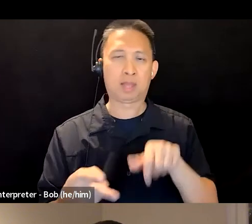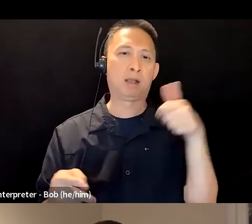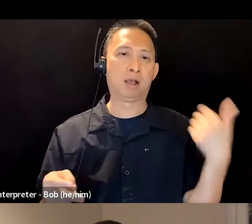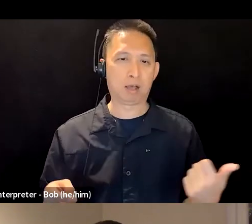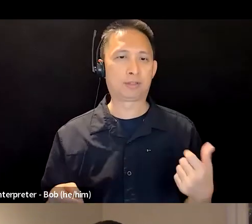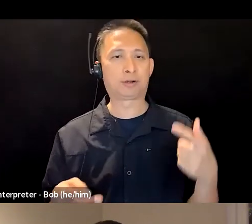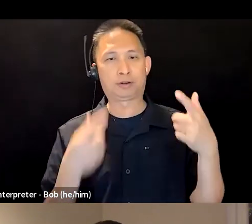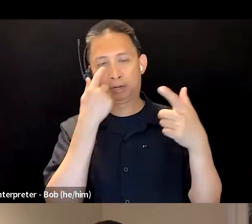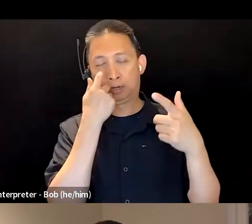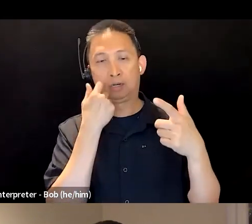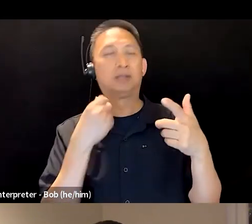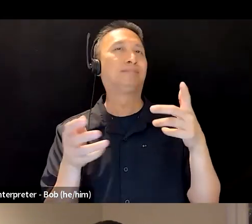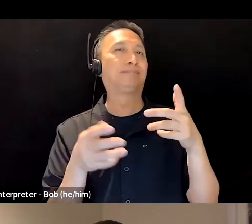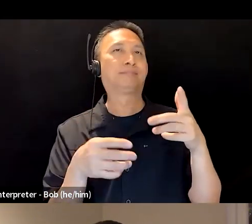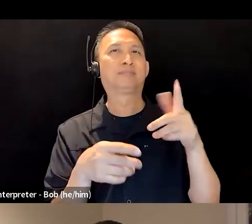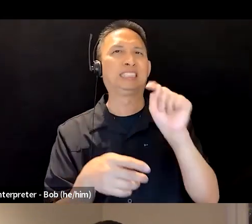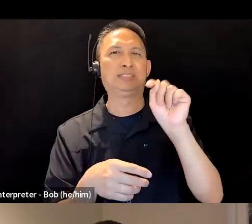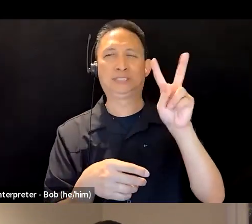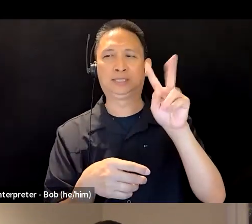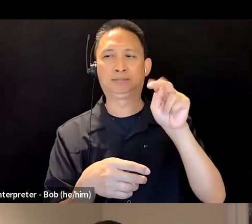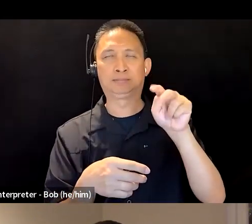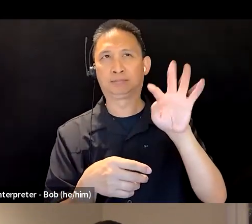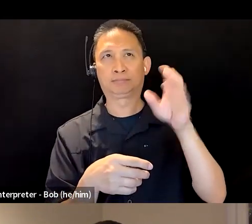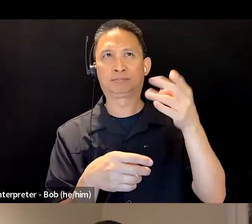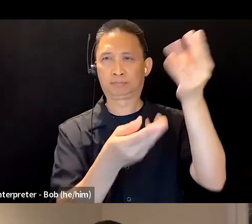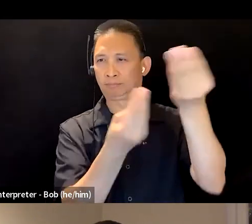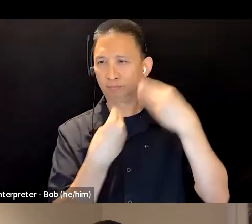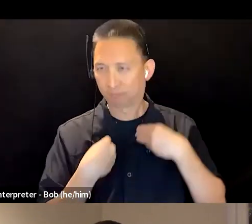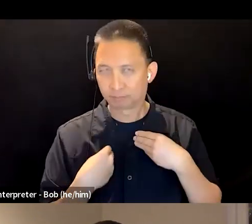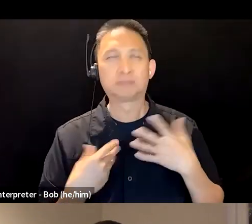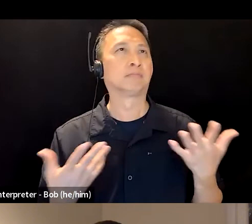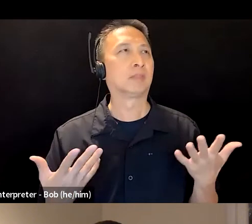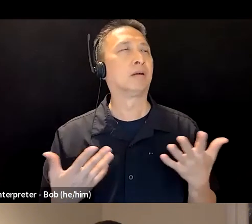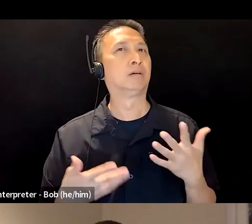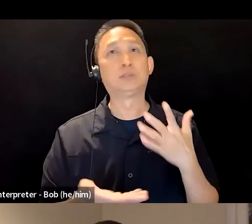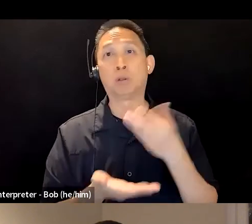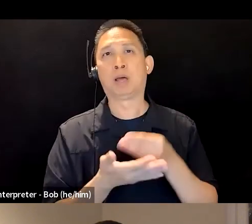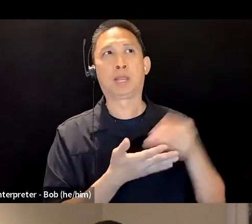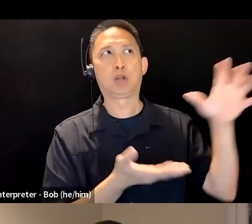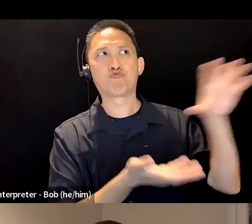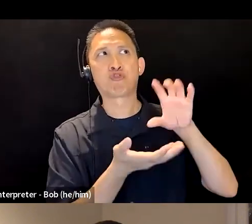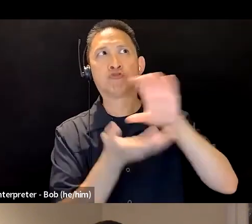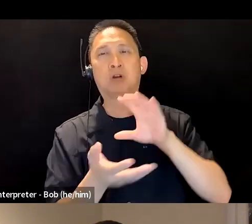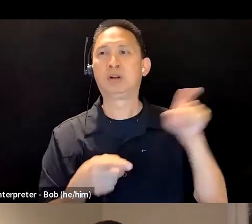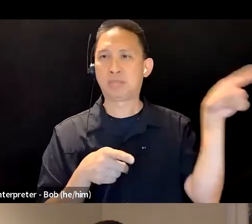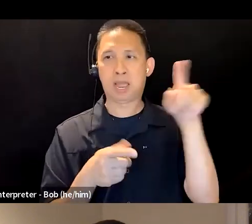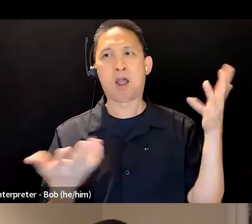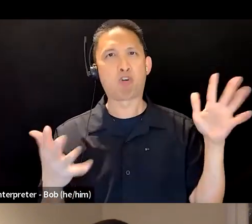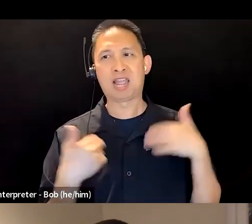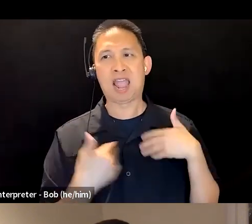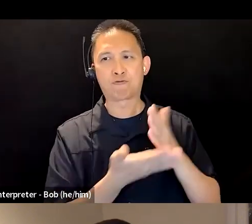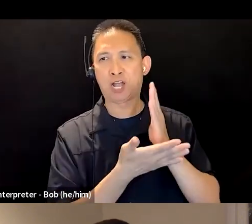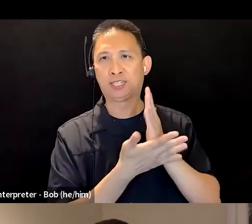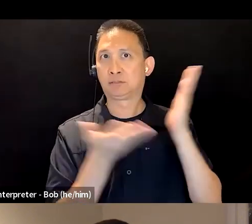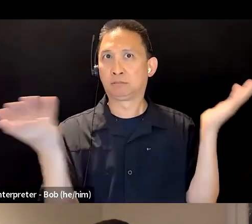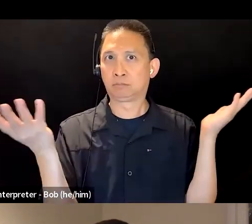board. So it depends. The person that's the main commissioner obviously has the more rights, but this could be,